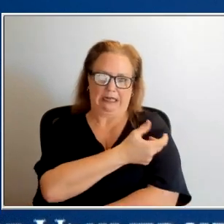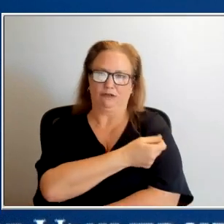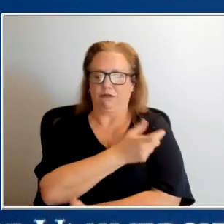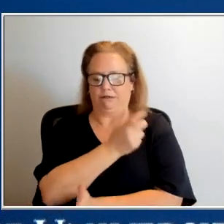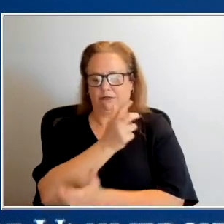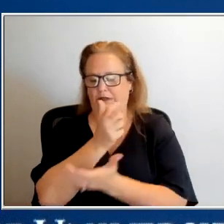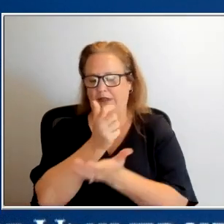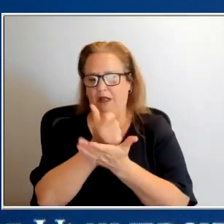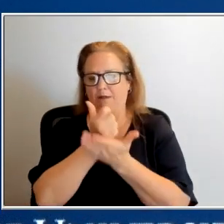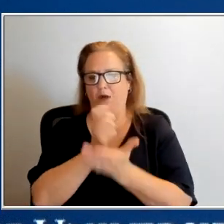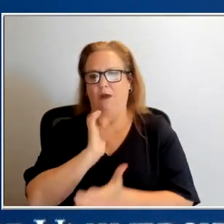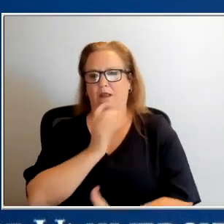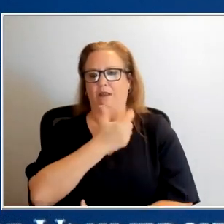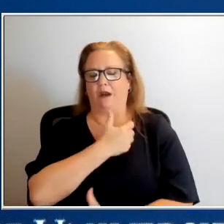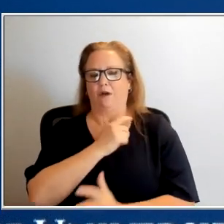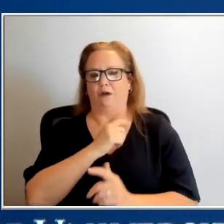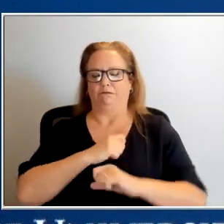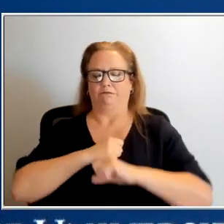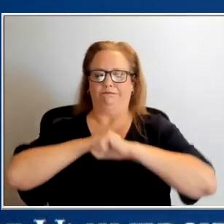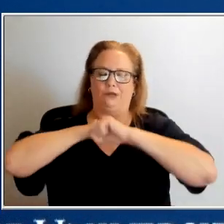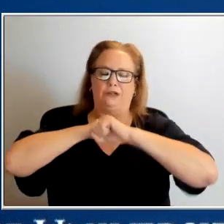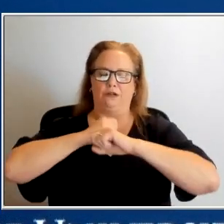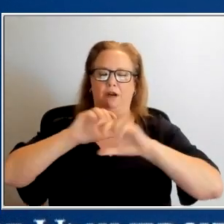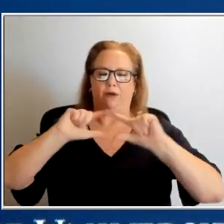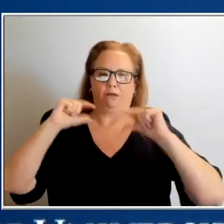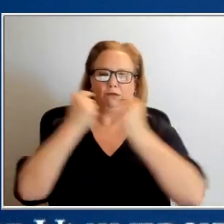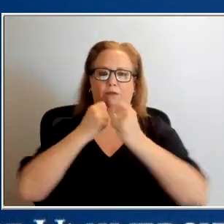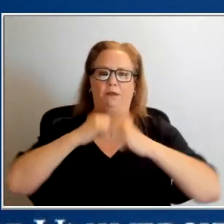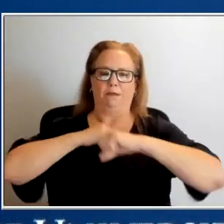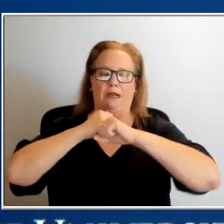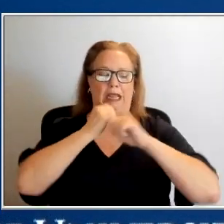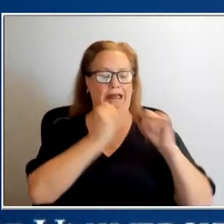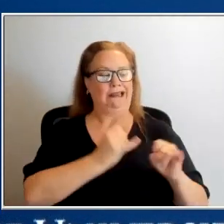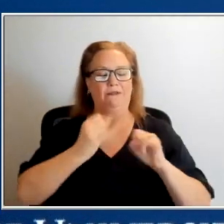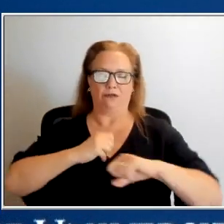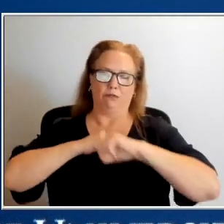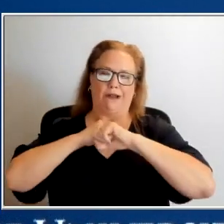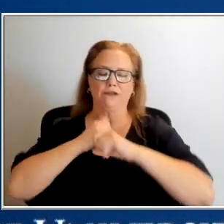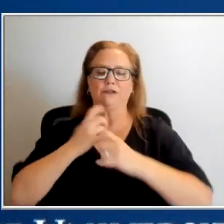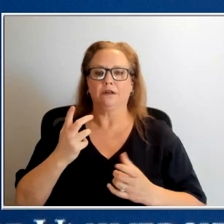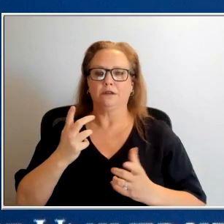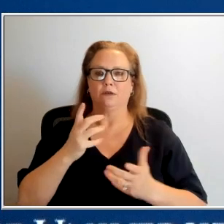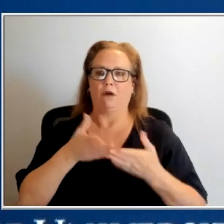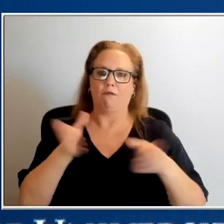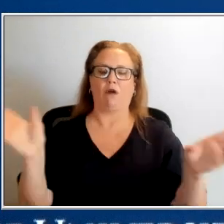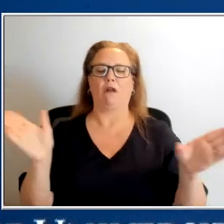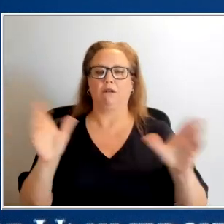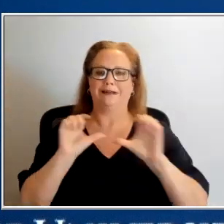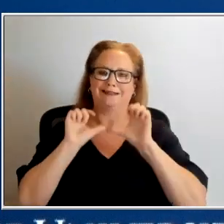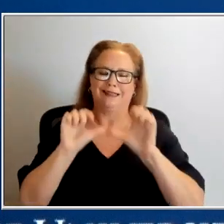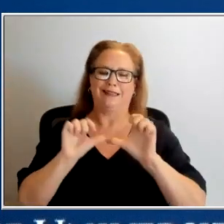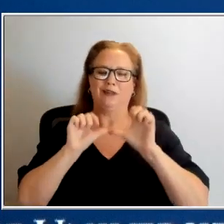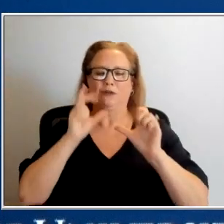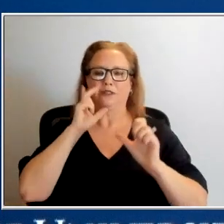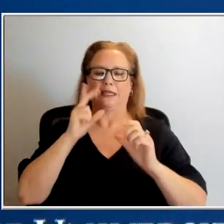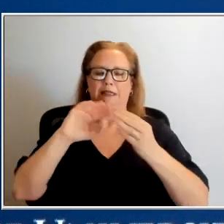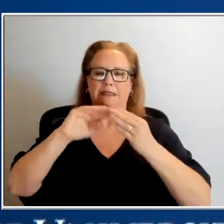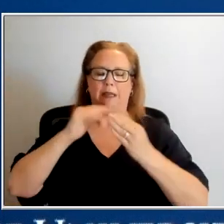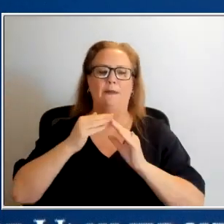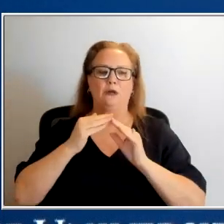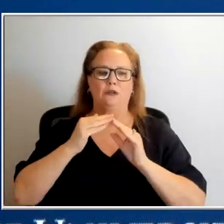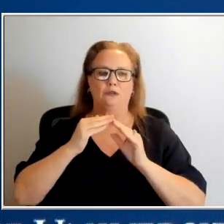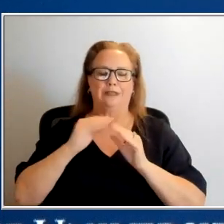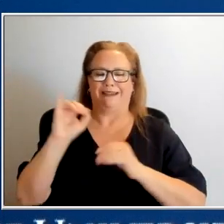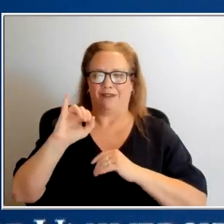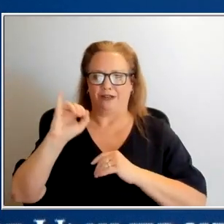our population immunity and our individual immunity as well. Overall, we would like to continue to see these rates of infections